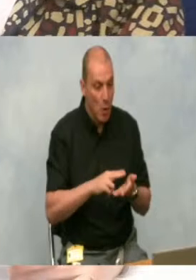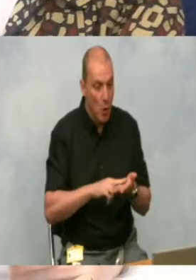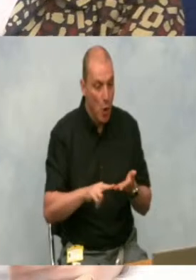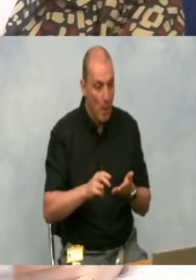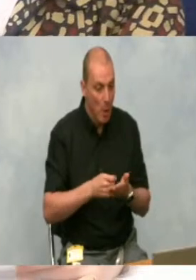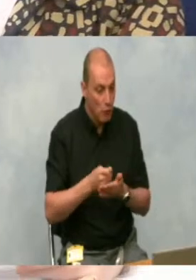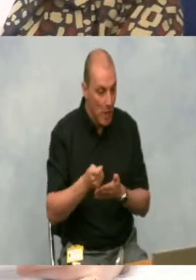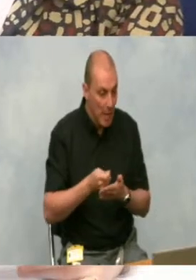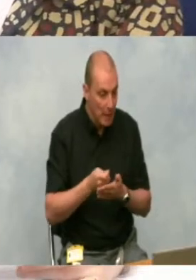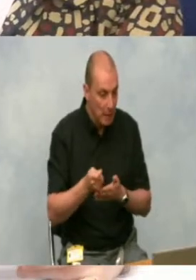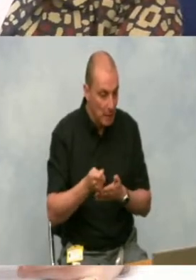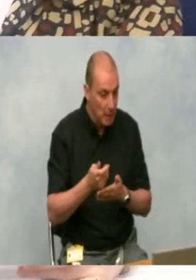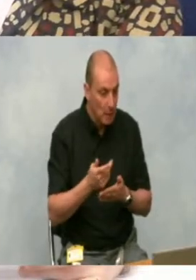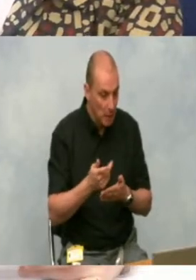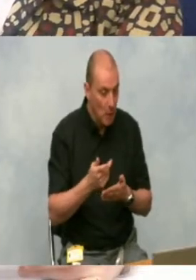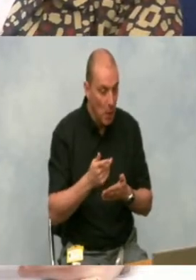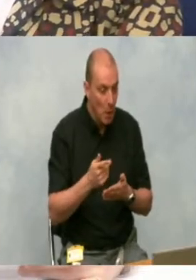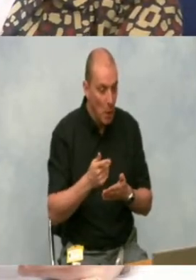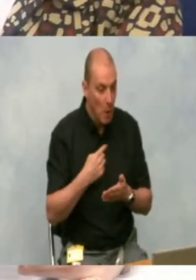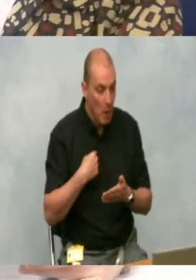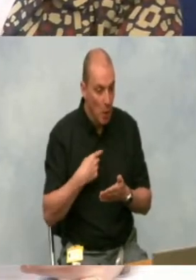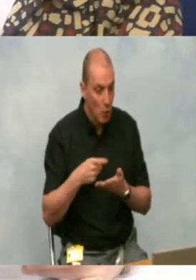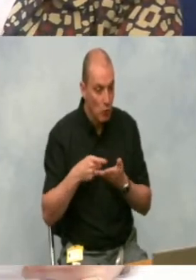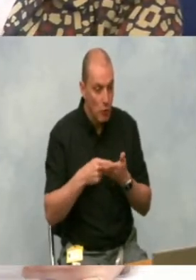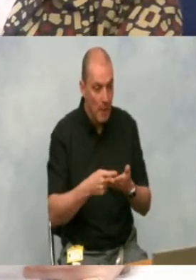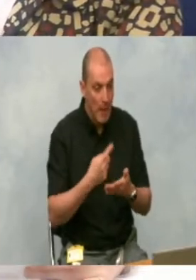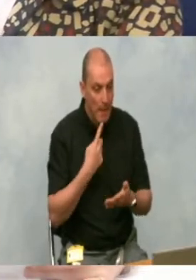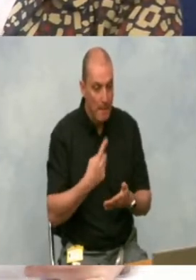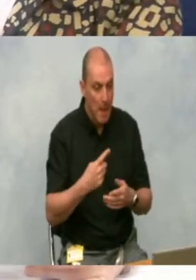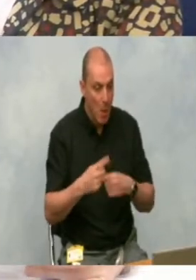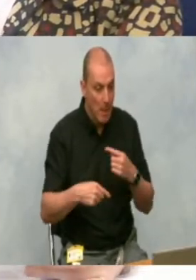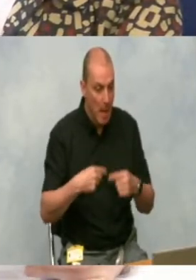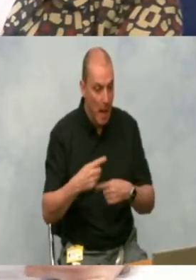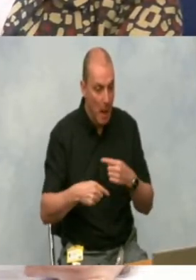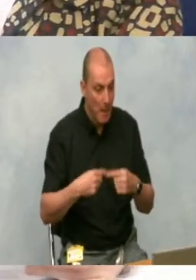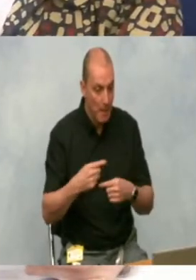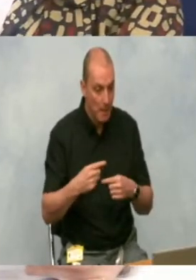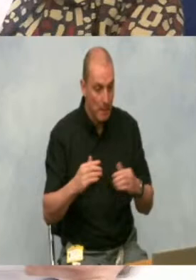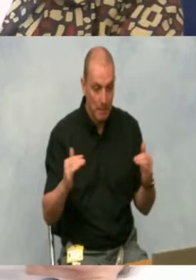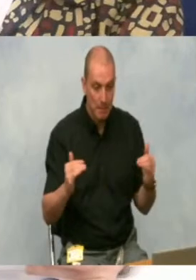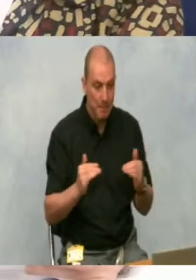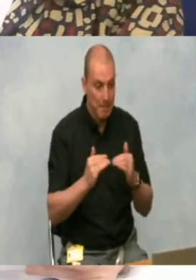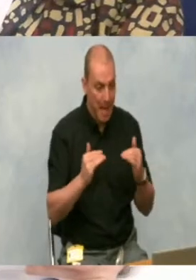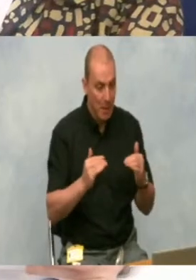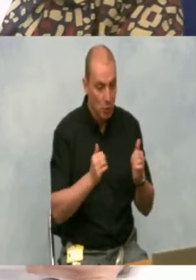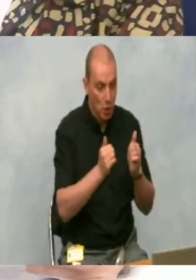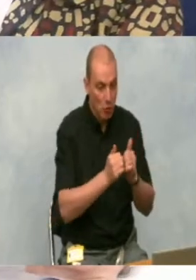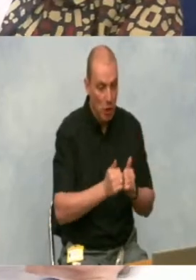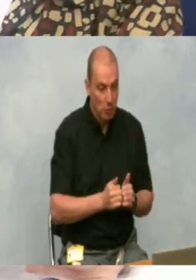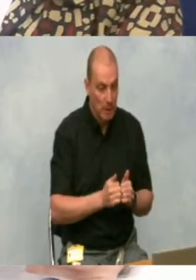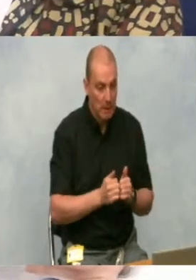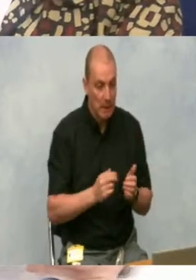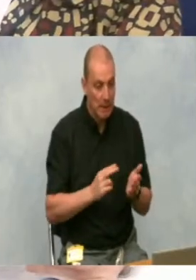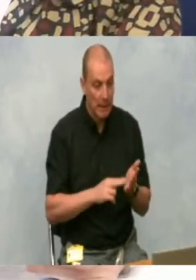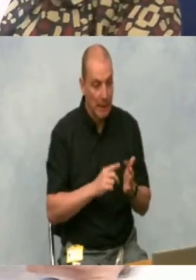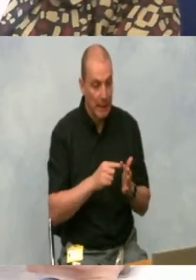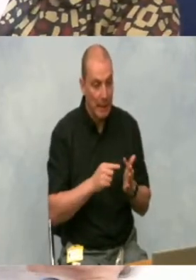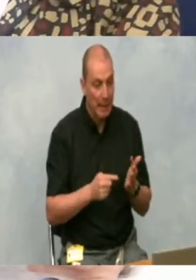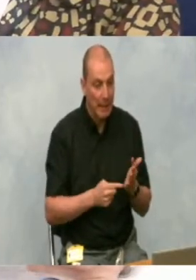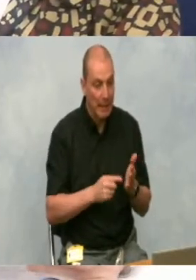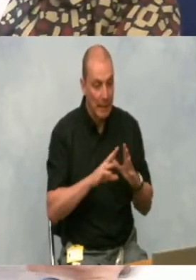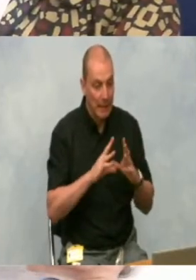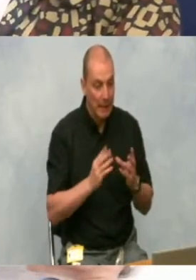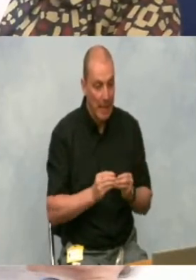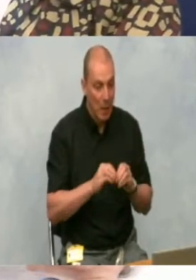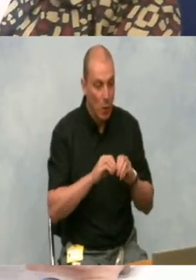£1 per annum is in line with our arrangements elsewhere. There is a net loss between the council and